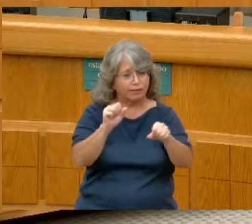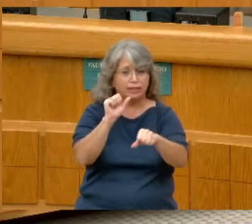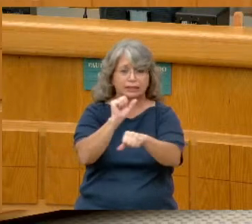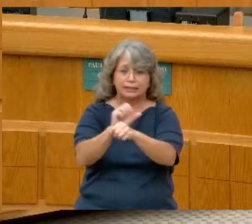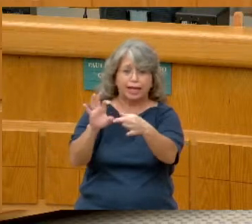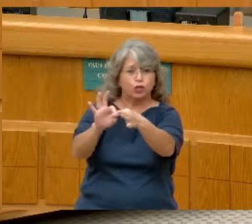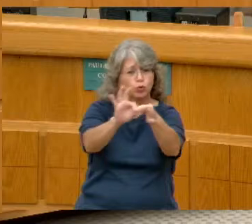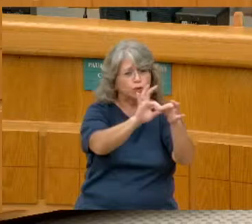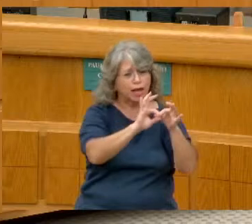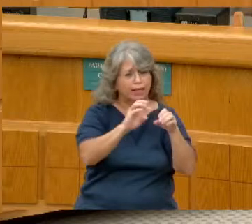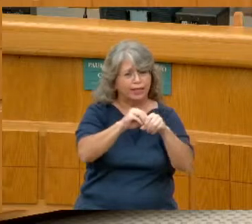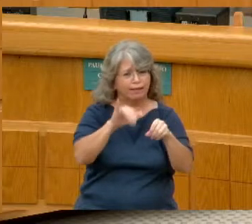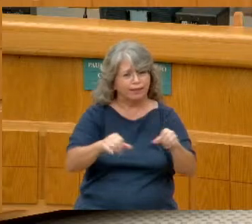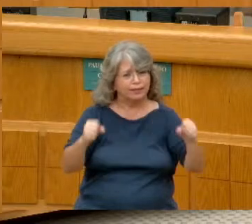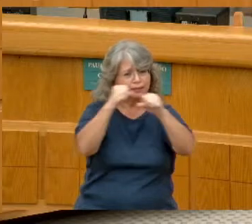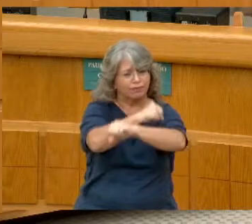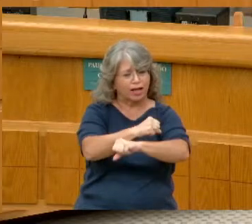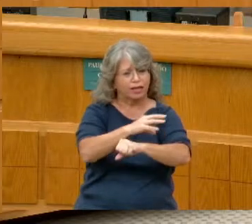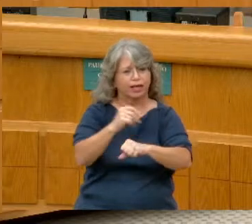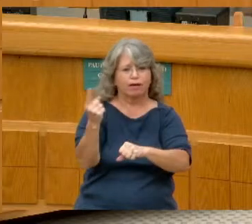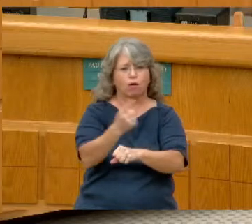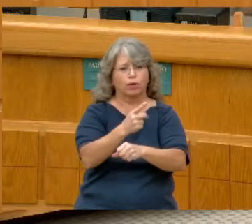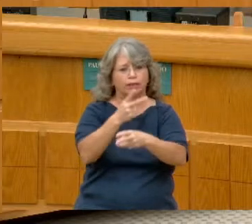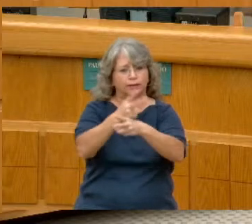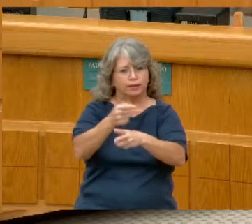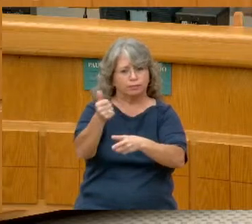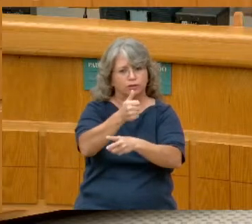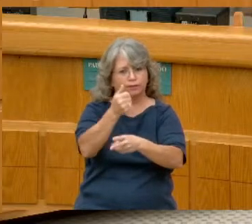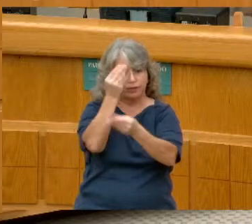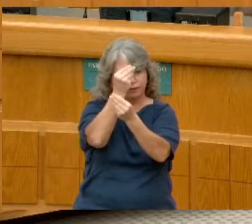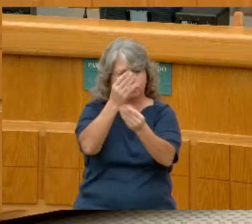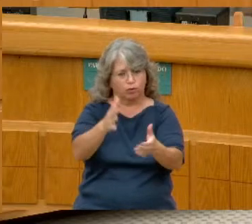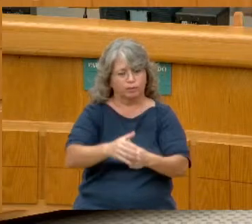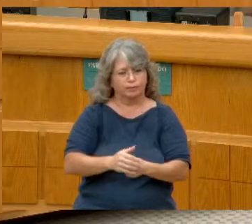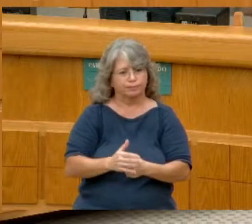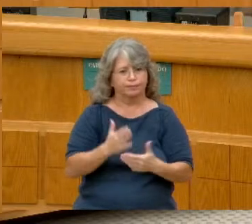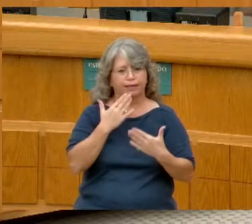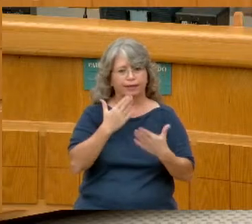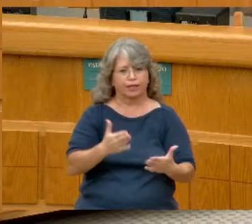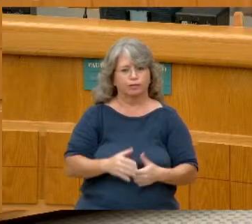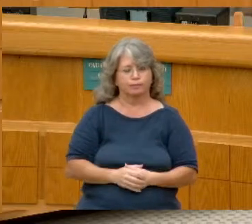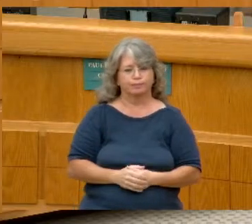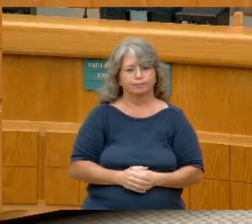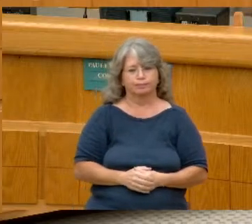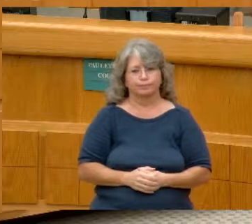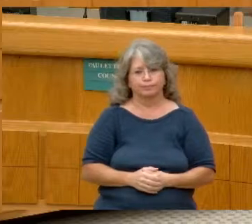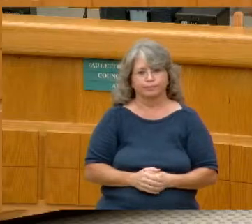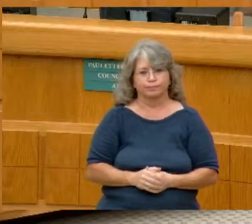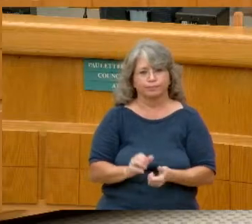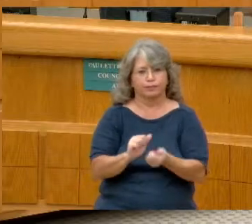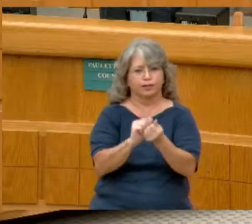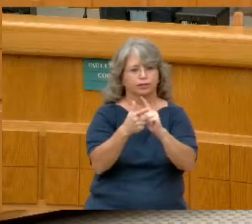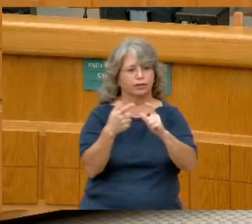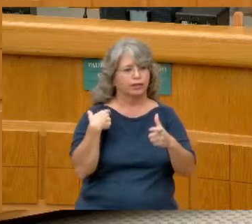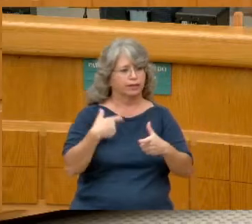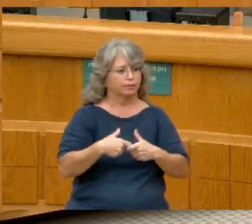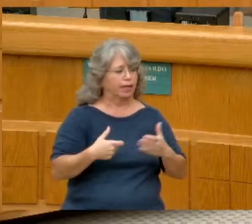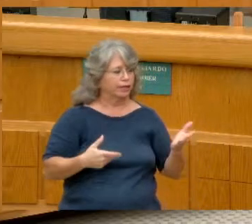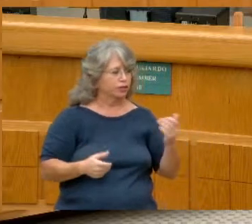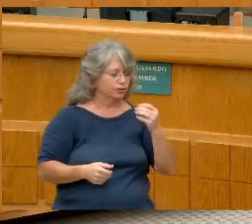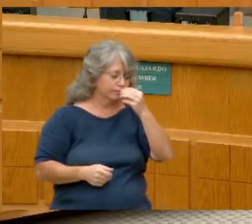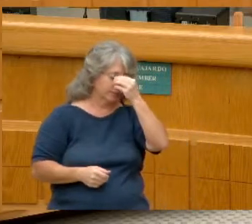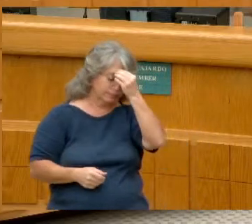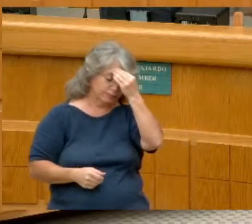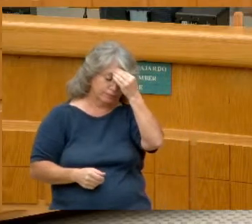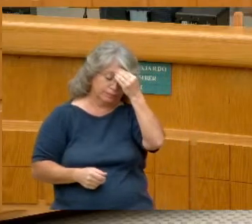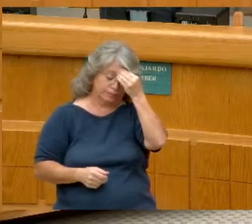fight, and as always, stay informed. Thank you. En las últimas 24 horas se han reportado 36 casos